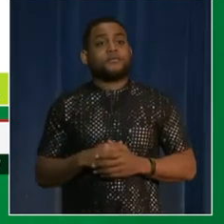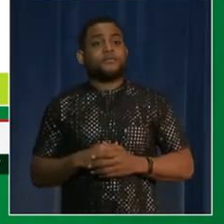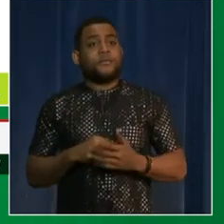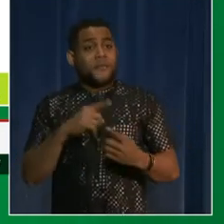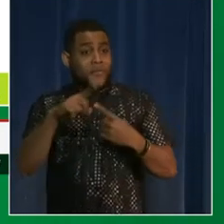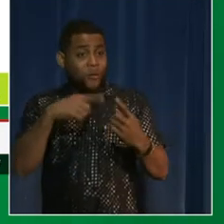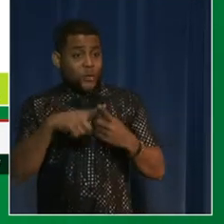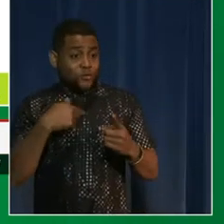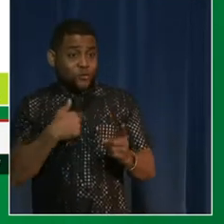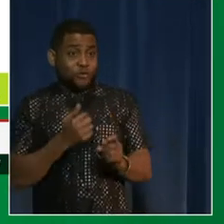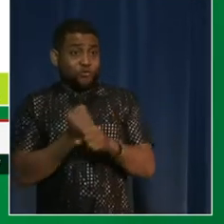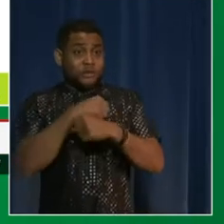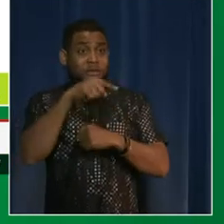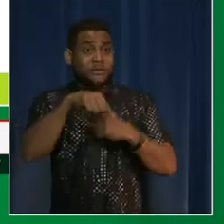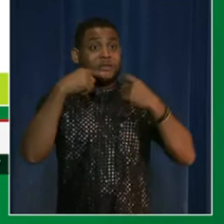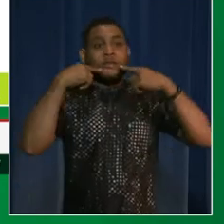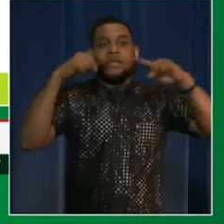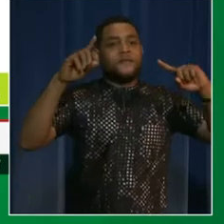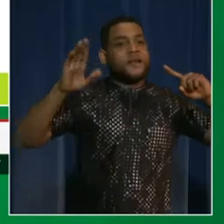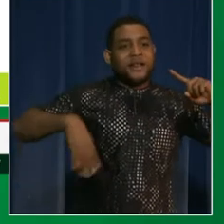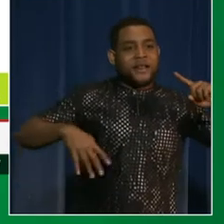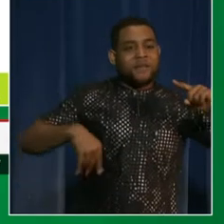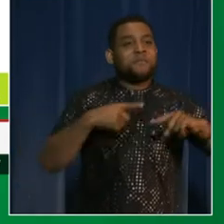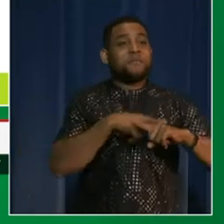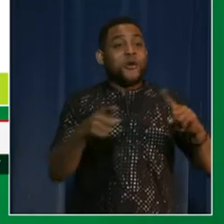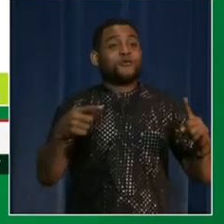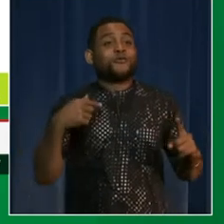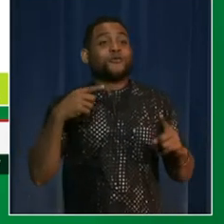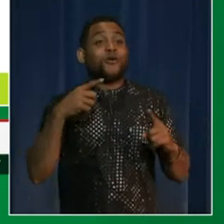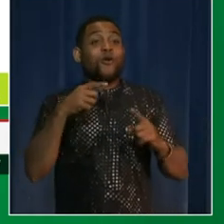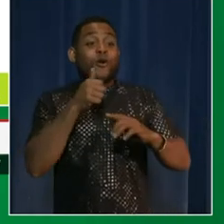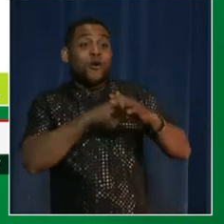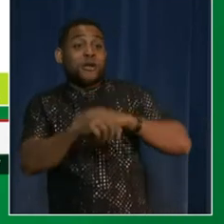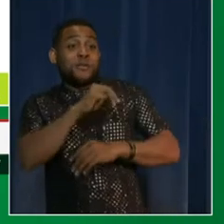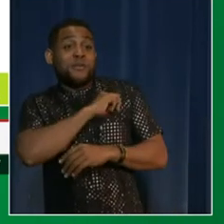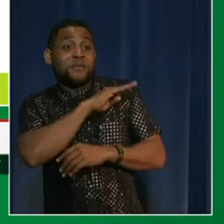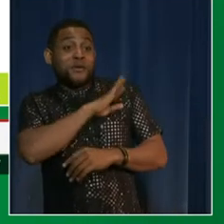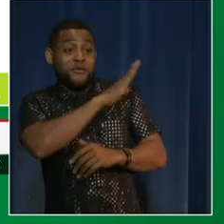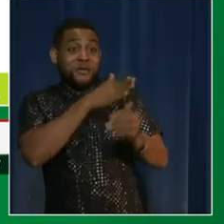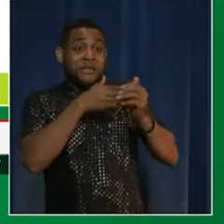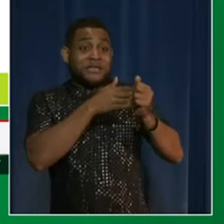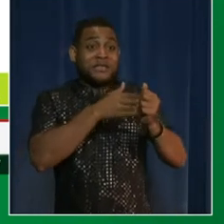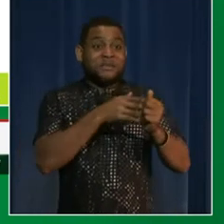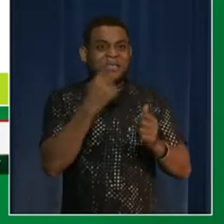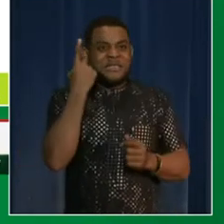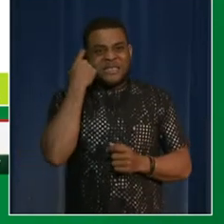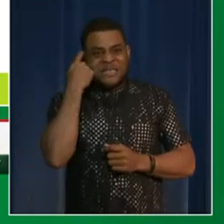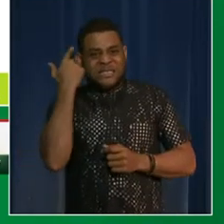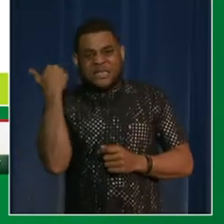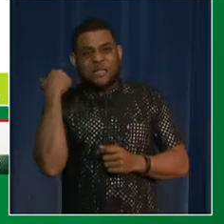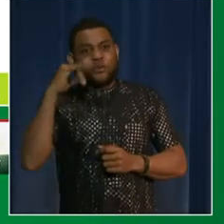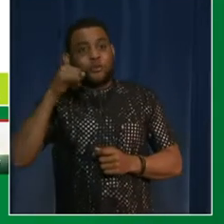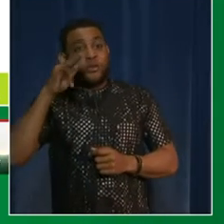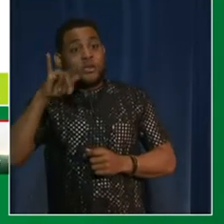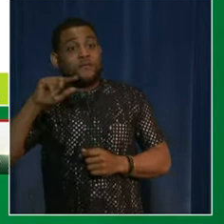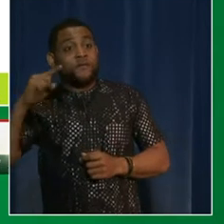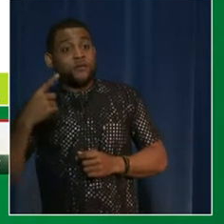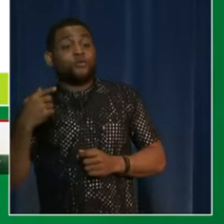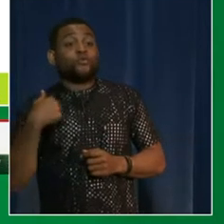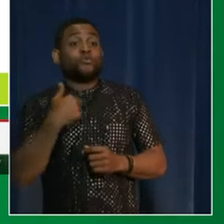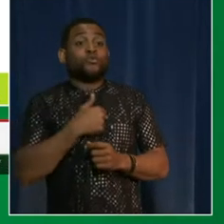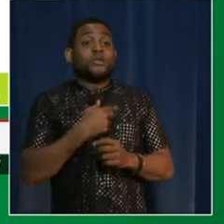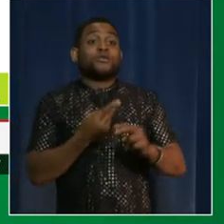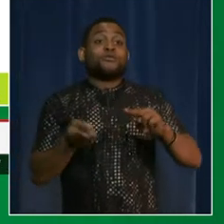this, the announcement had not been out yet, but Mayor, under your leadership, and as of July 1, we will raise the training wage